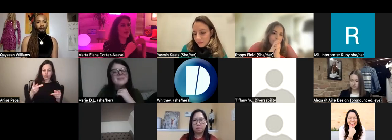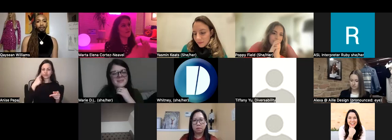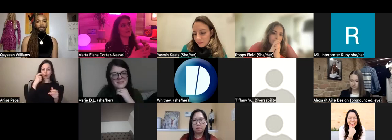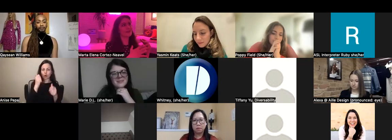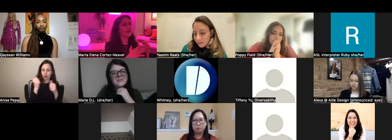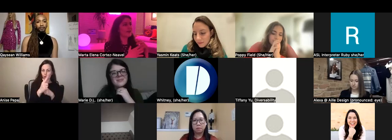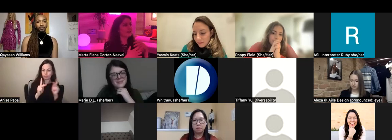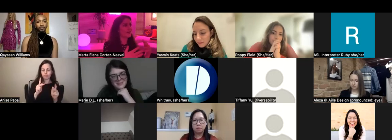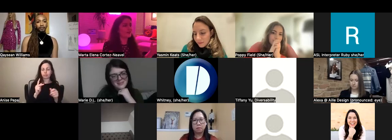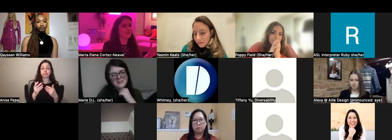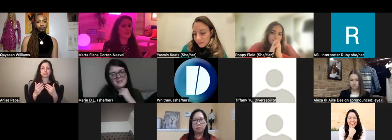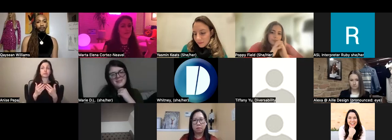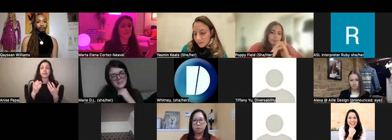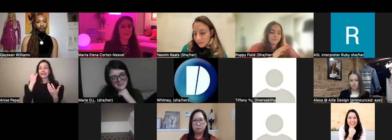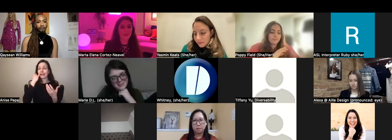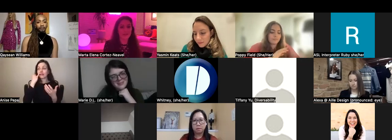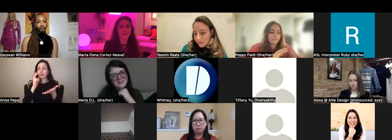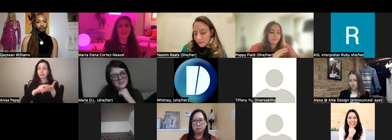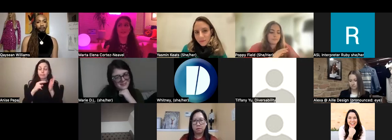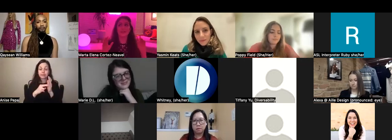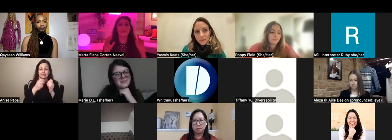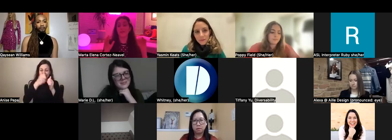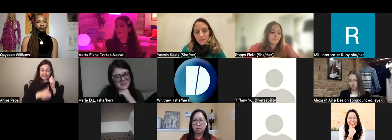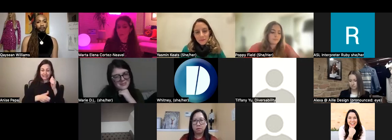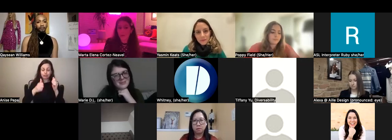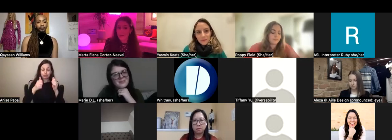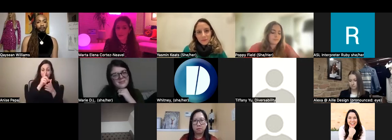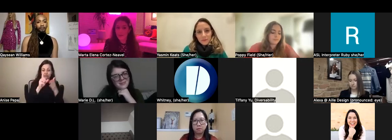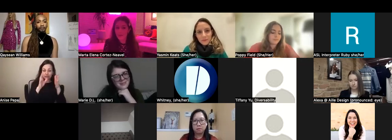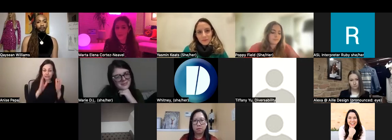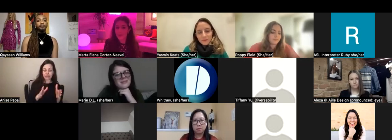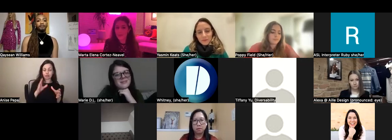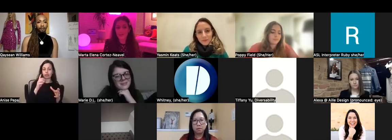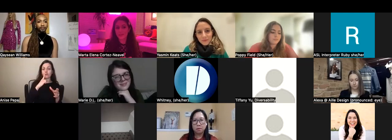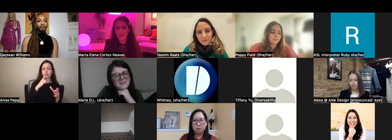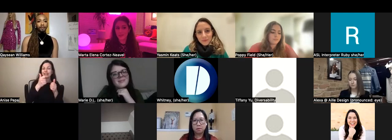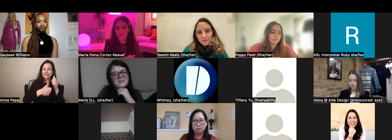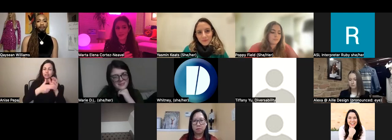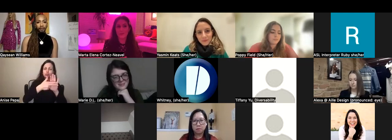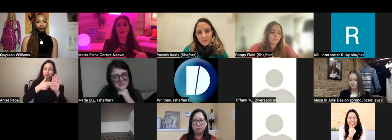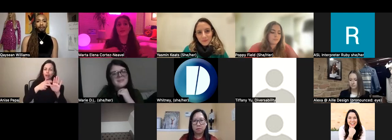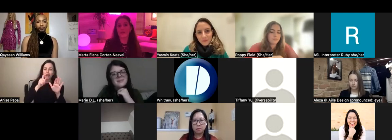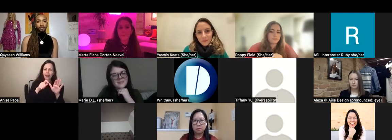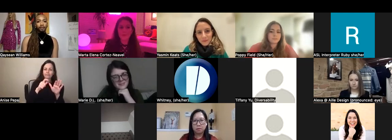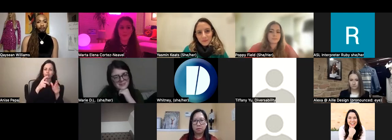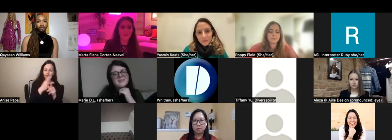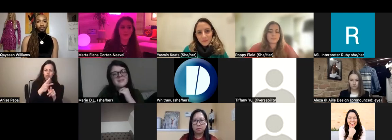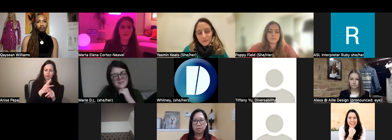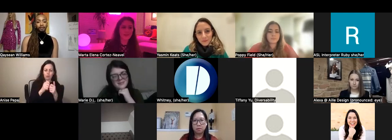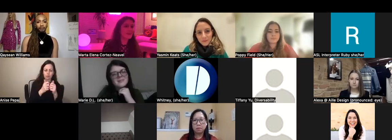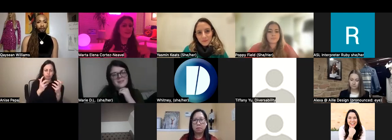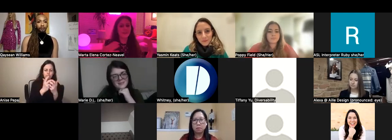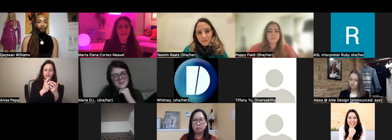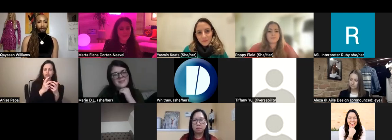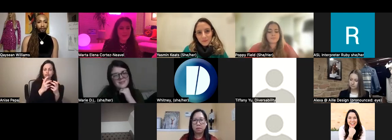that's every designer of every brand needs to just think more about disability when they're designing, so that we end up with more